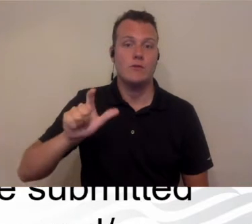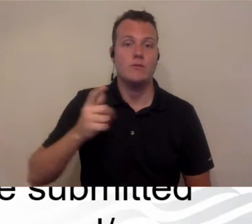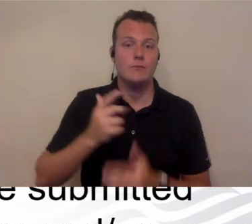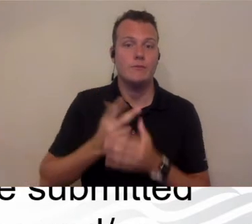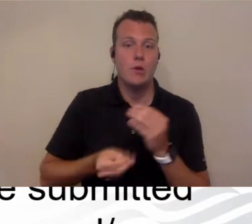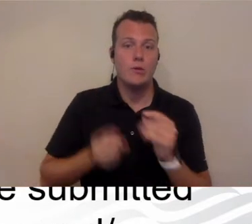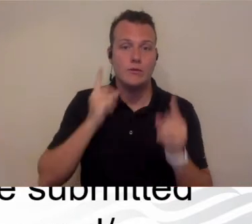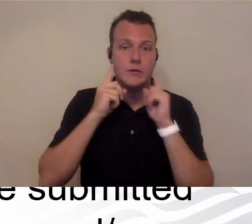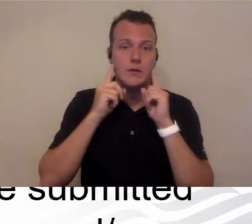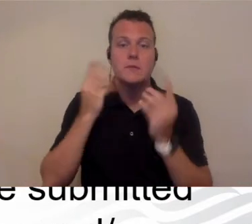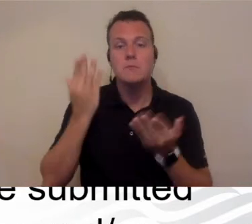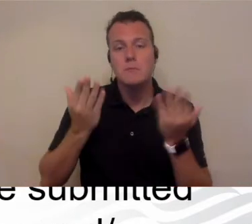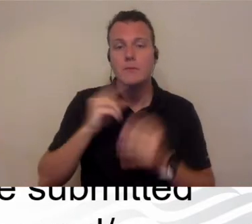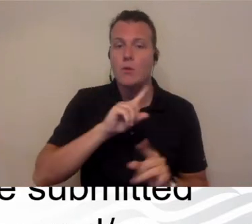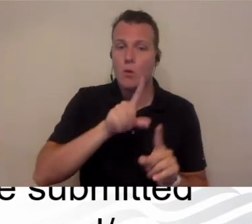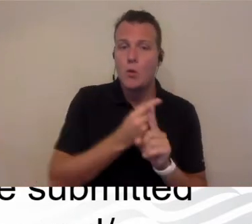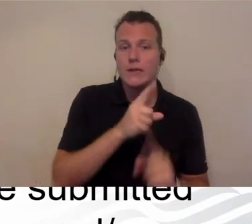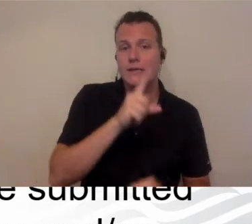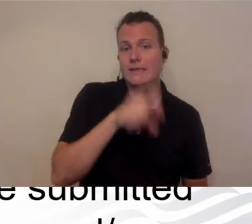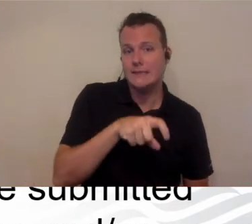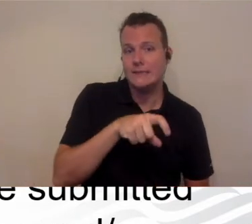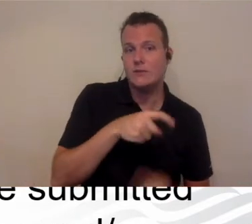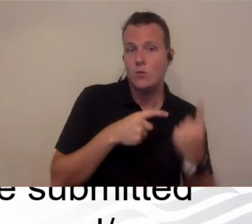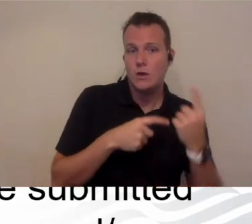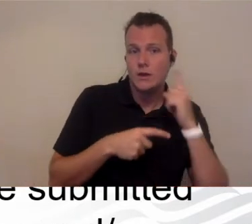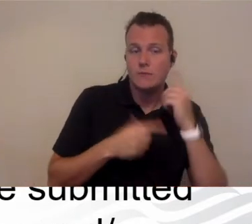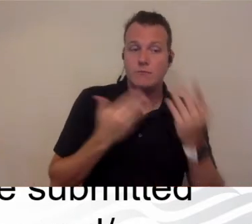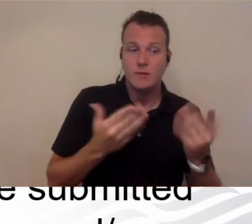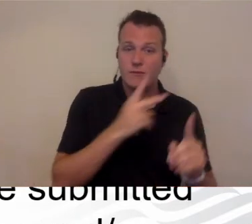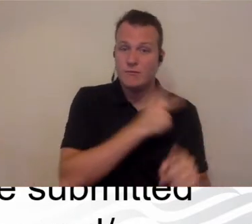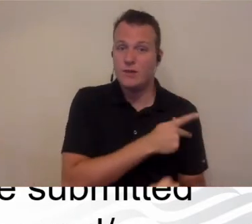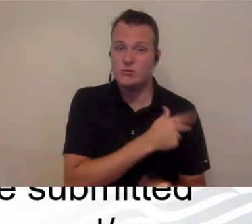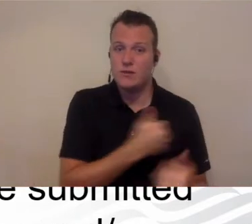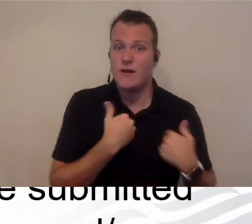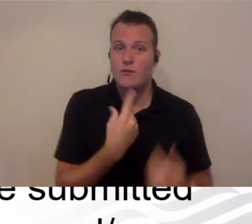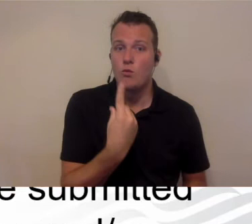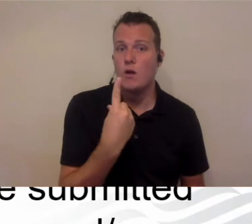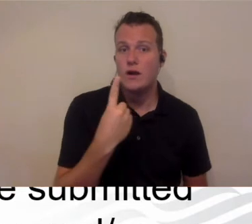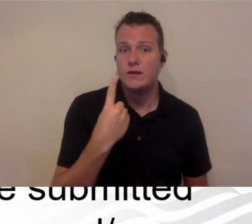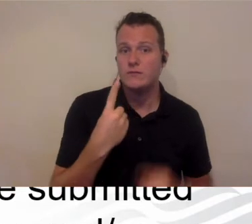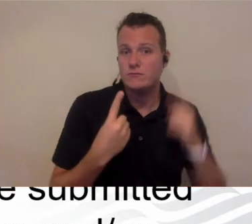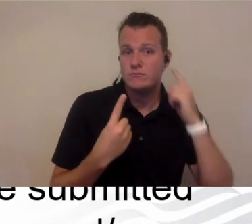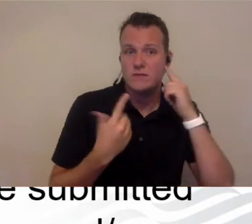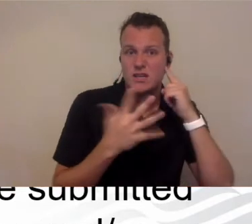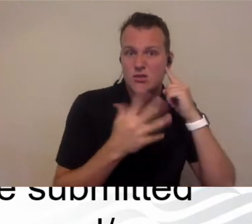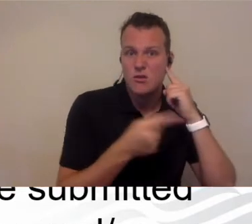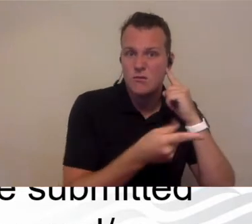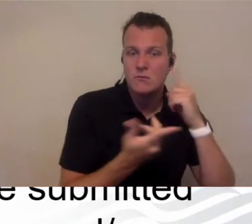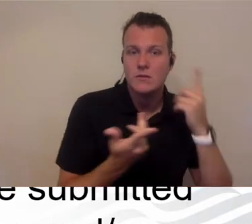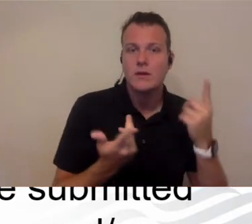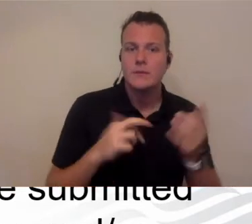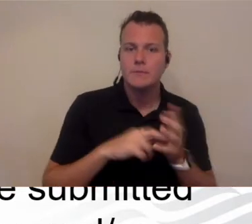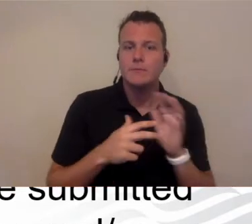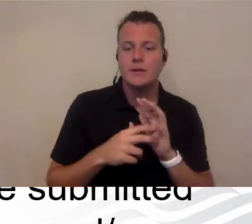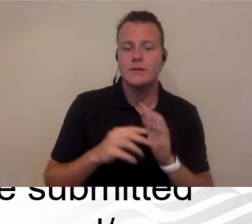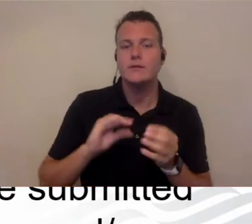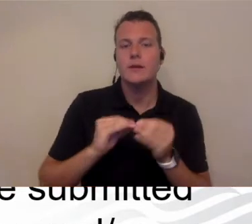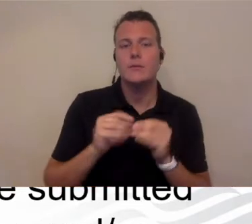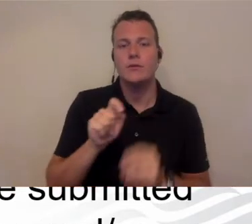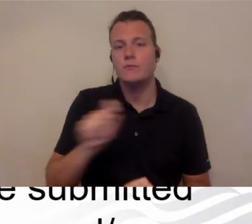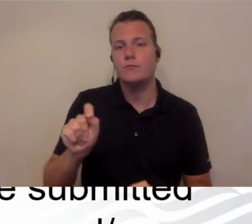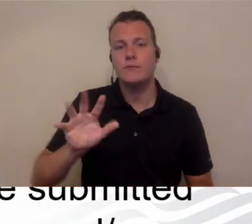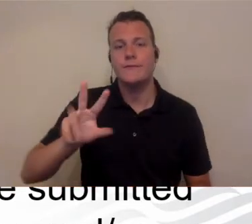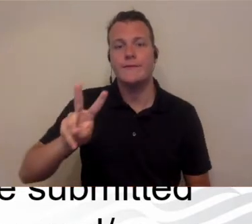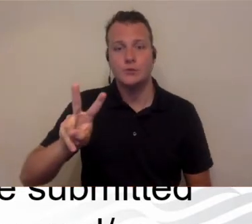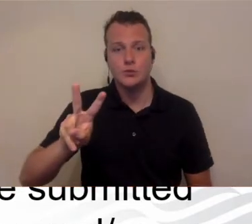ear, or maybe the patient only has one ear. So therefore you would use a 52 modifier, which is